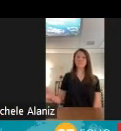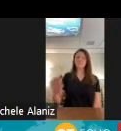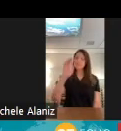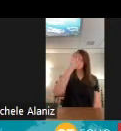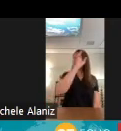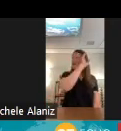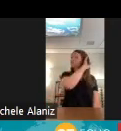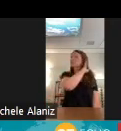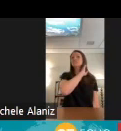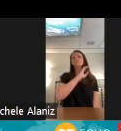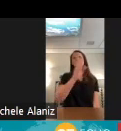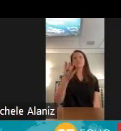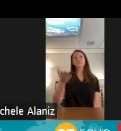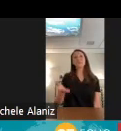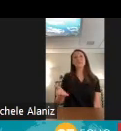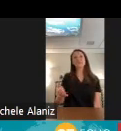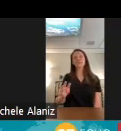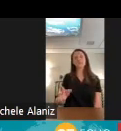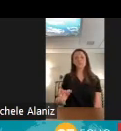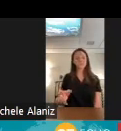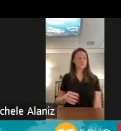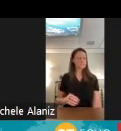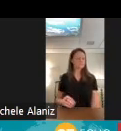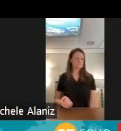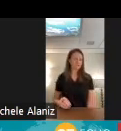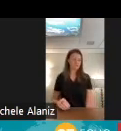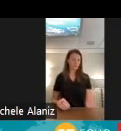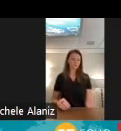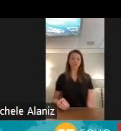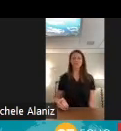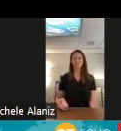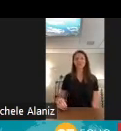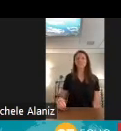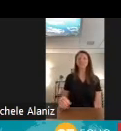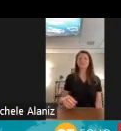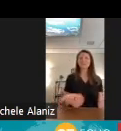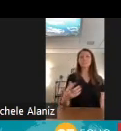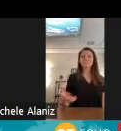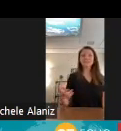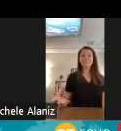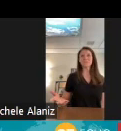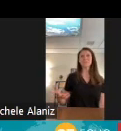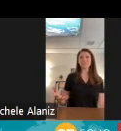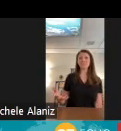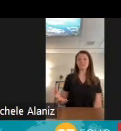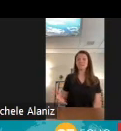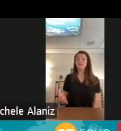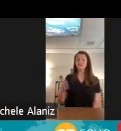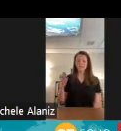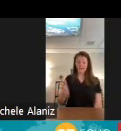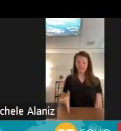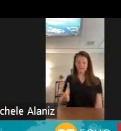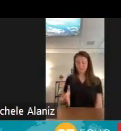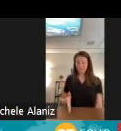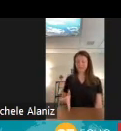skill. So the populations that benefit, again, are a little bit more succinct than the ones for exercise, but still many people benefit